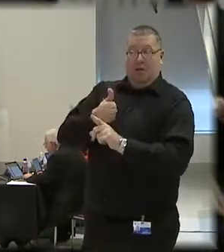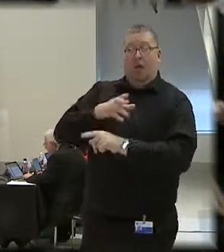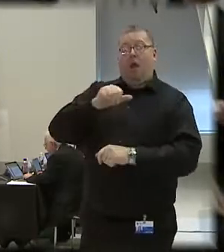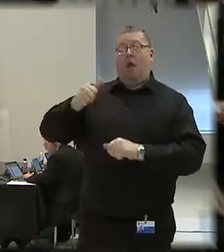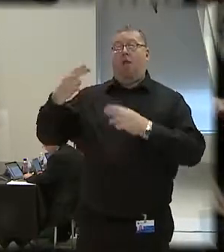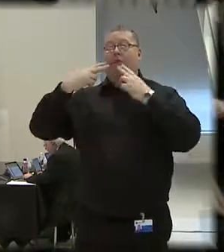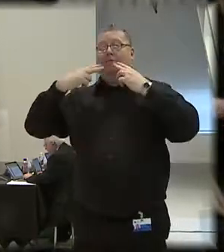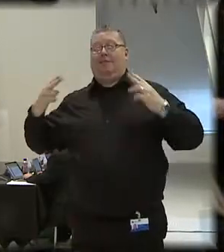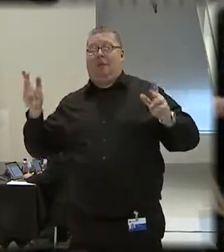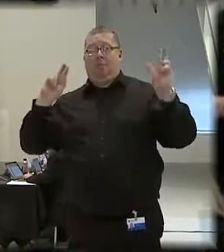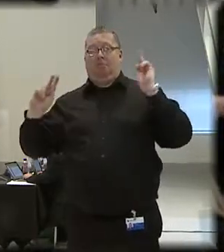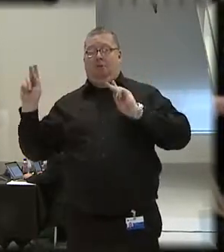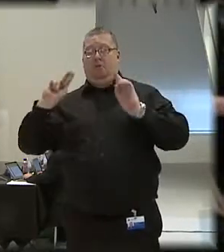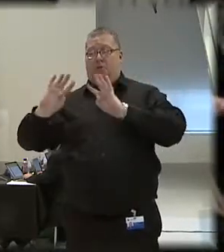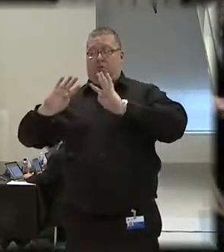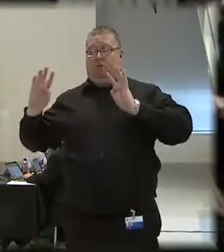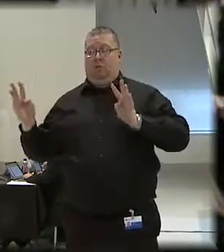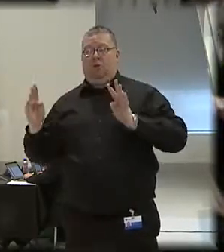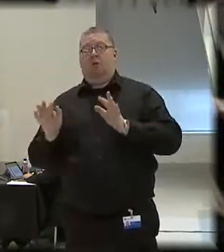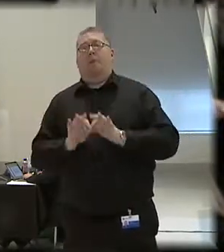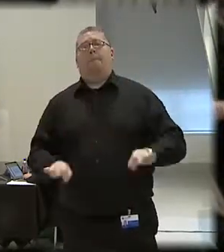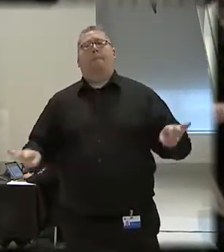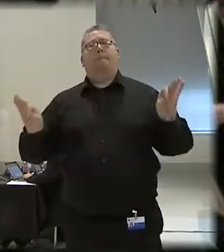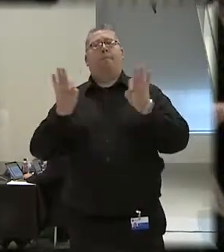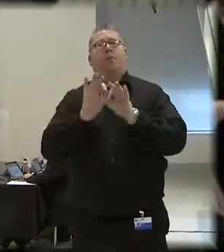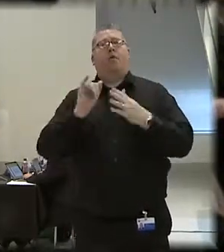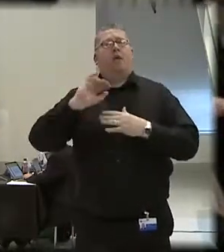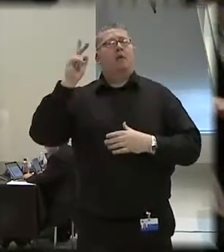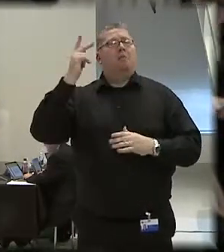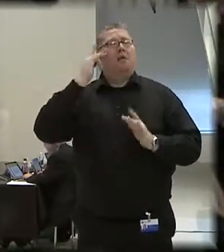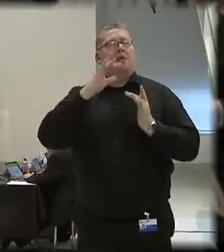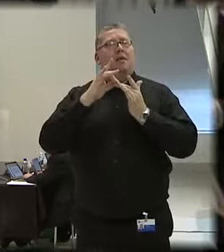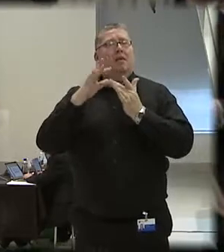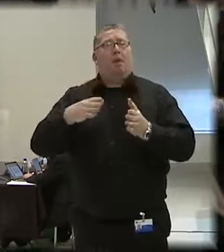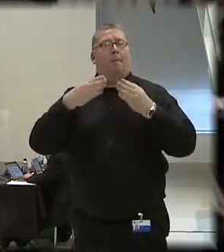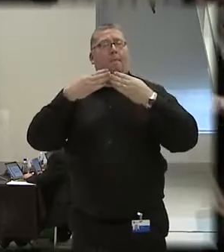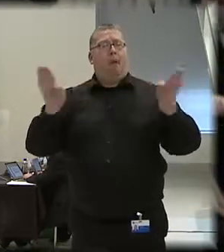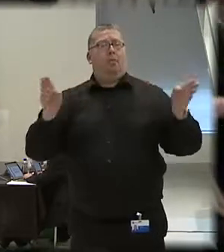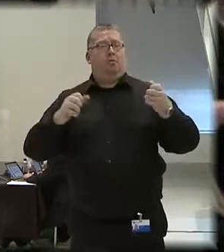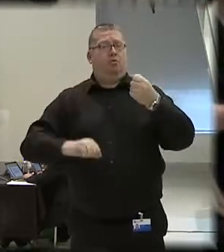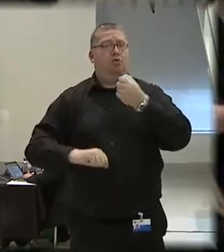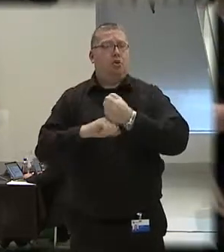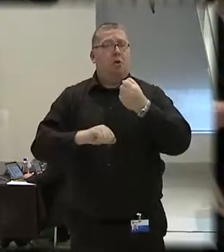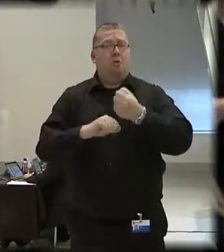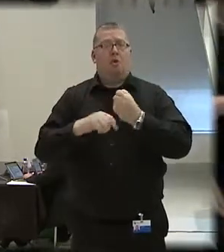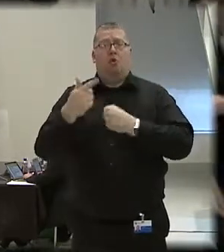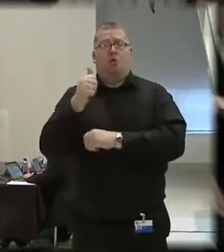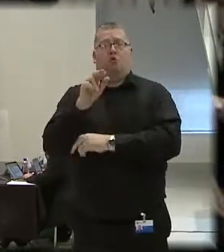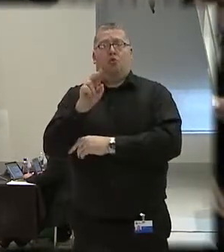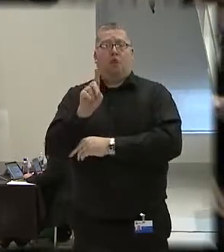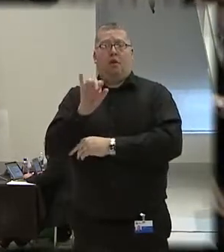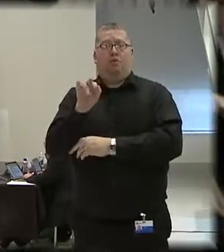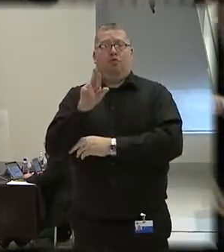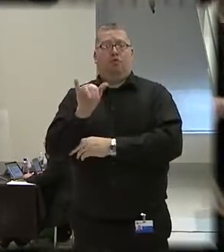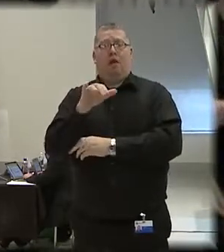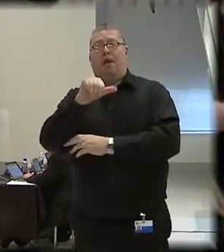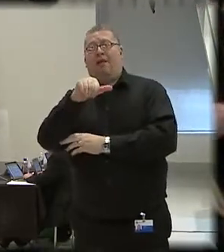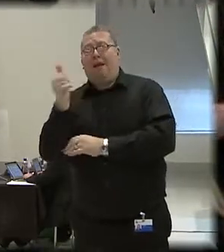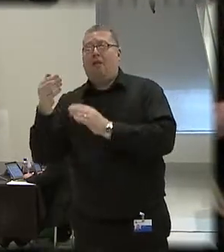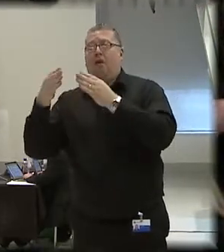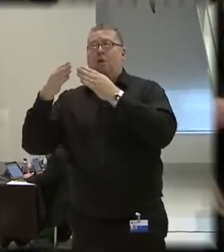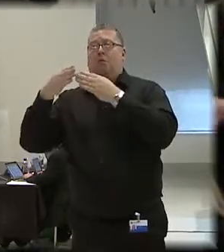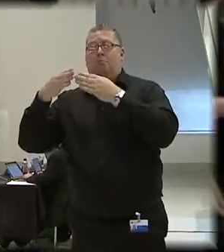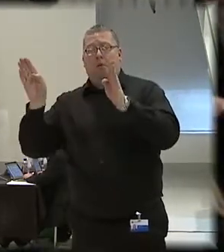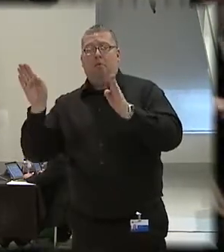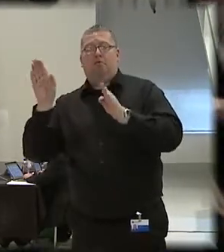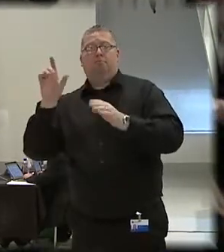bystanders. Second, it is vital that political leaders publicly support grand jurors and other public officials when they make correct but